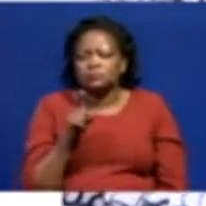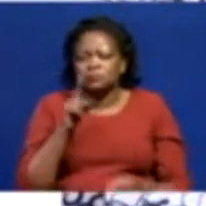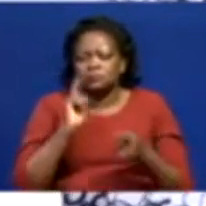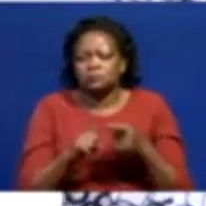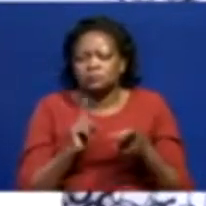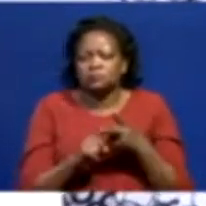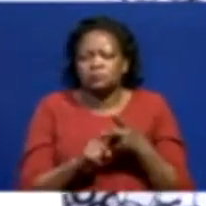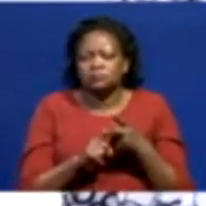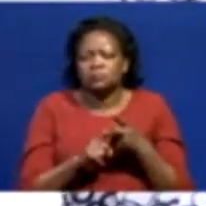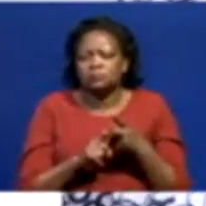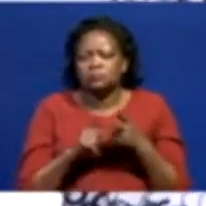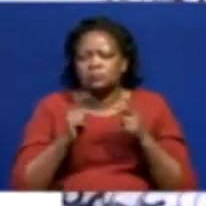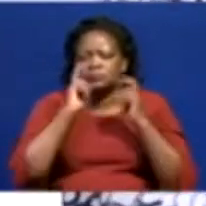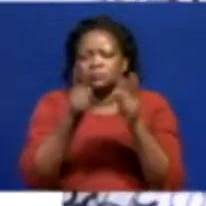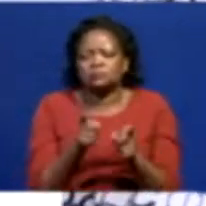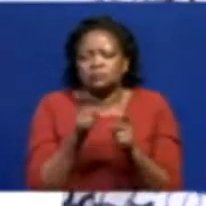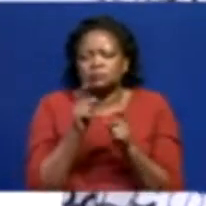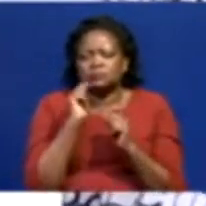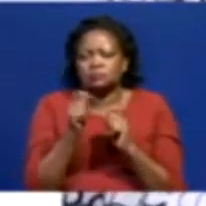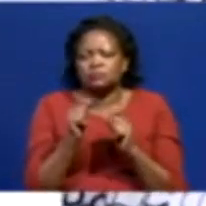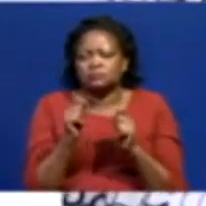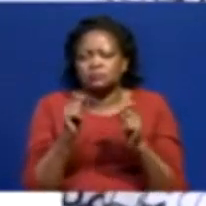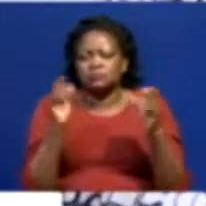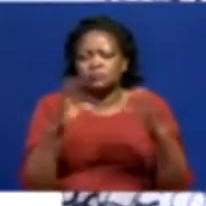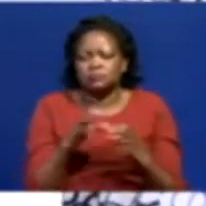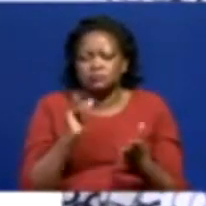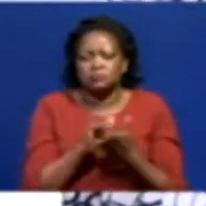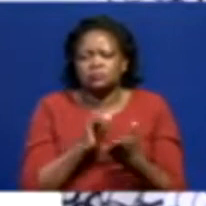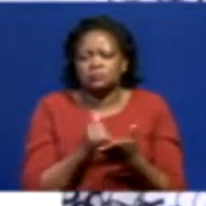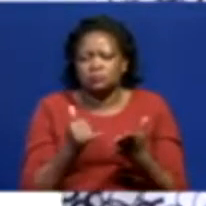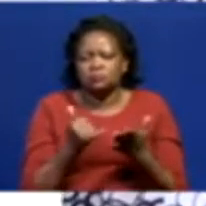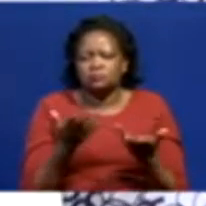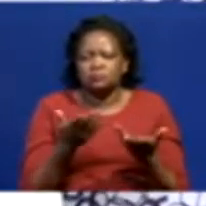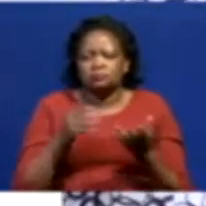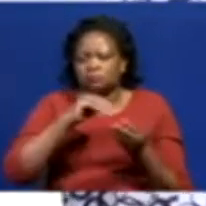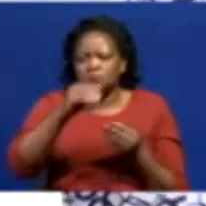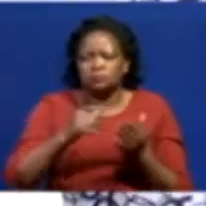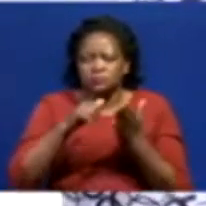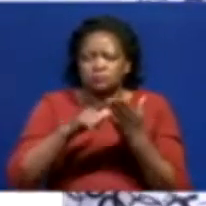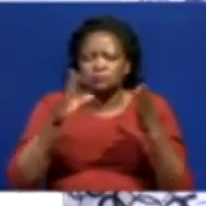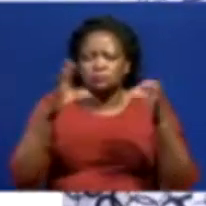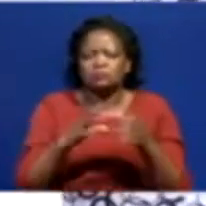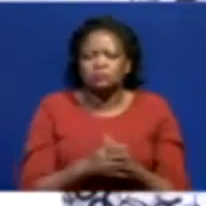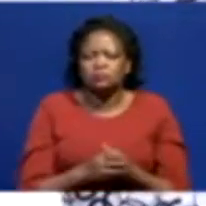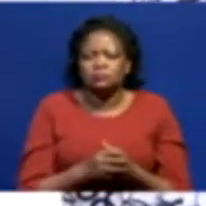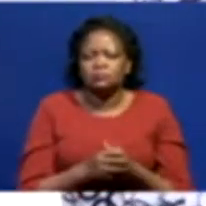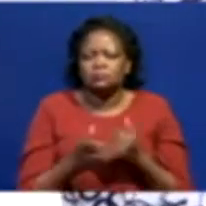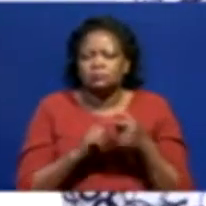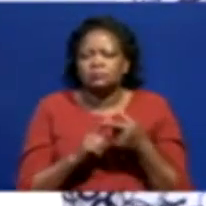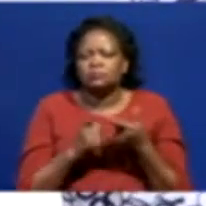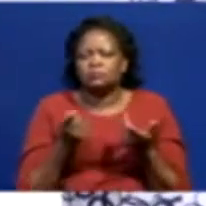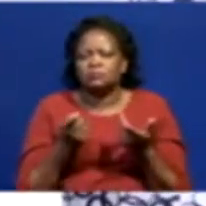one is that instead of awarding the tender to two or three companies, there are now 9 fertilizer blending companies in this country, brand new, spent